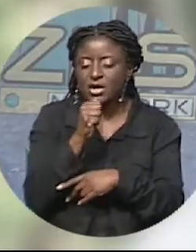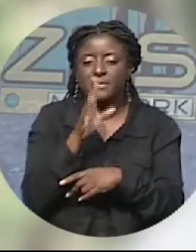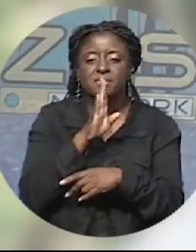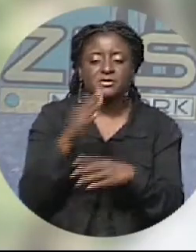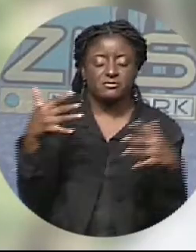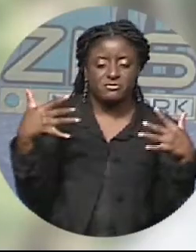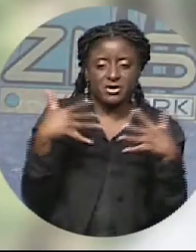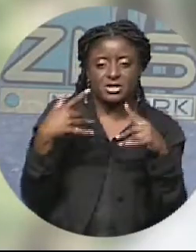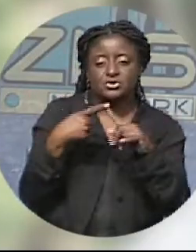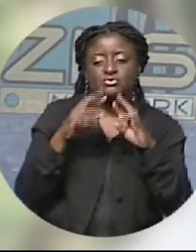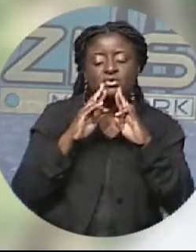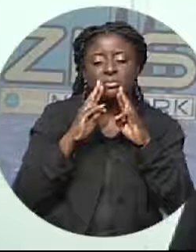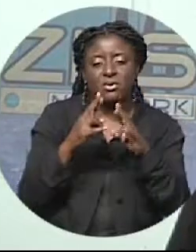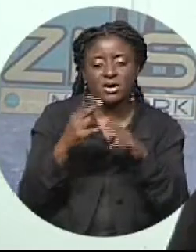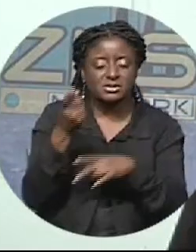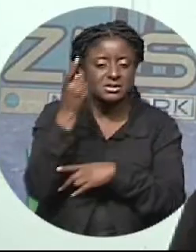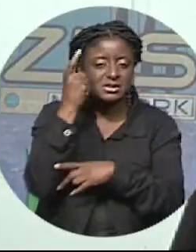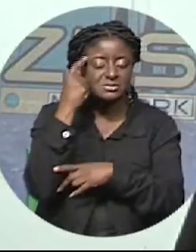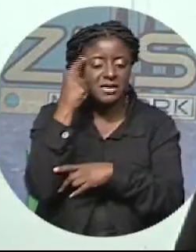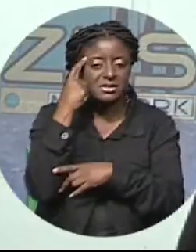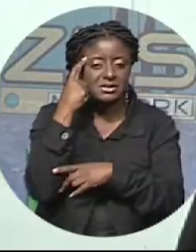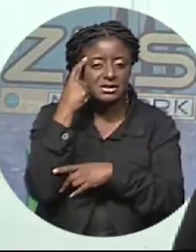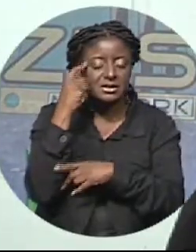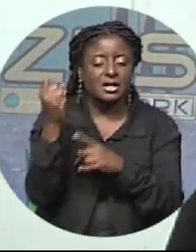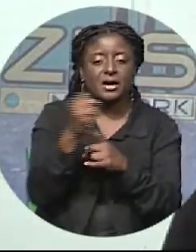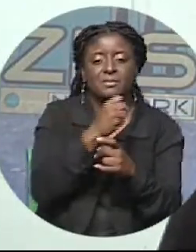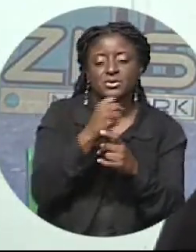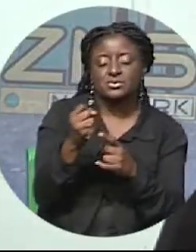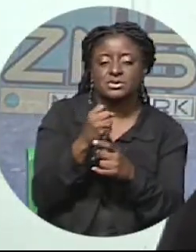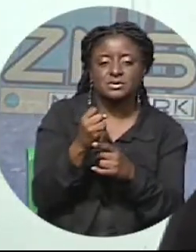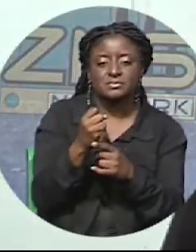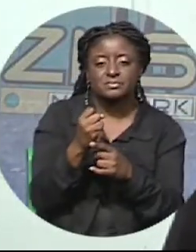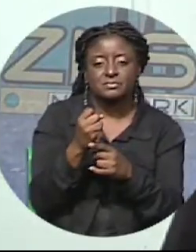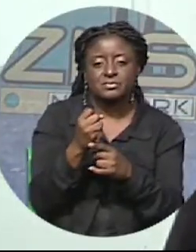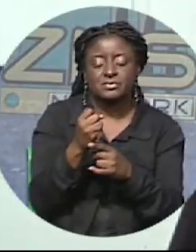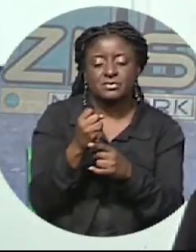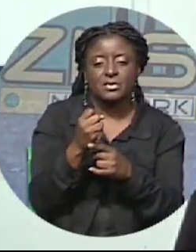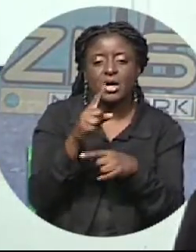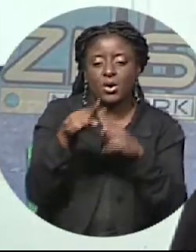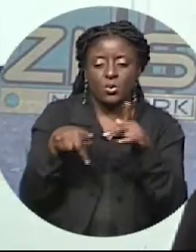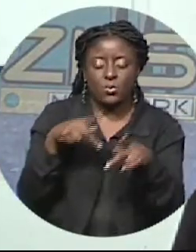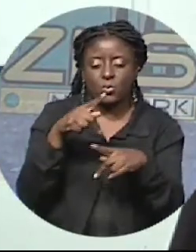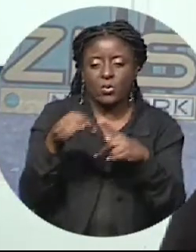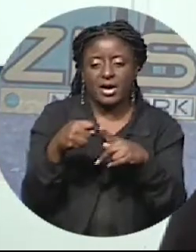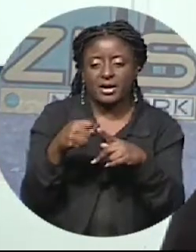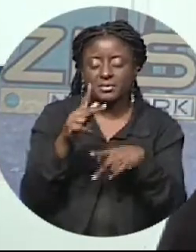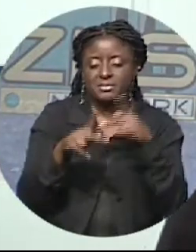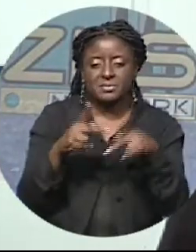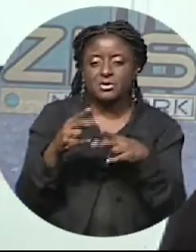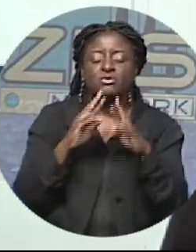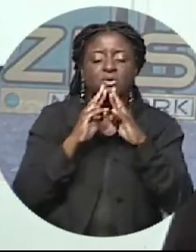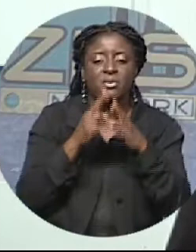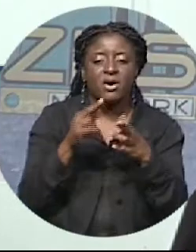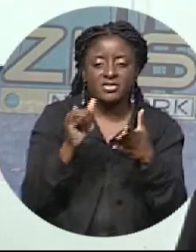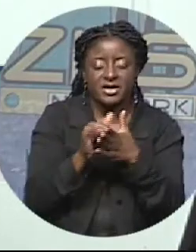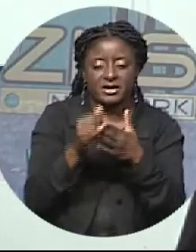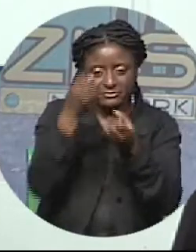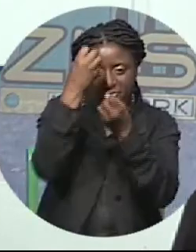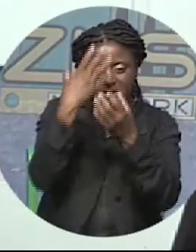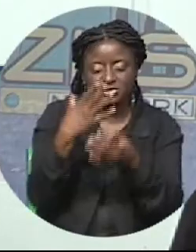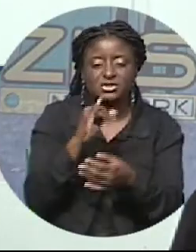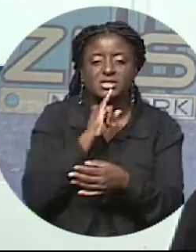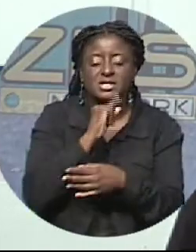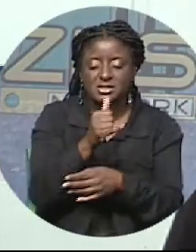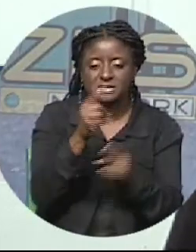to report suspected abuse. Whenever persons report, that information is confidential, because that's how we get a lot of our information. If persons